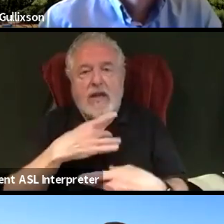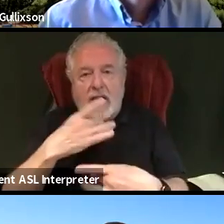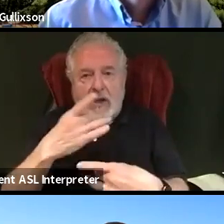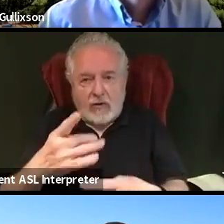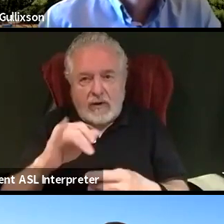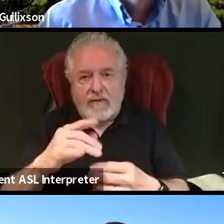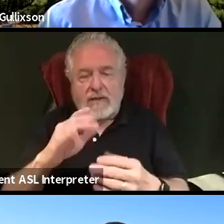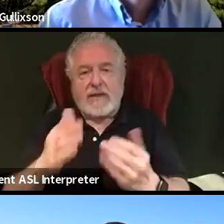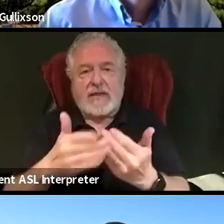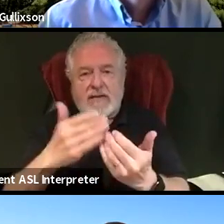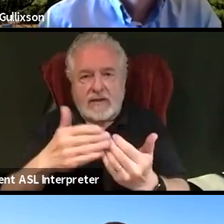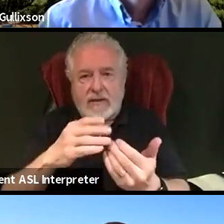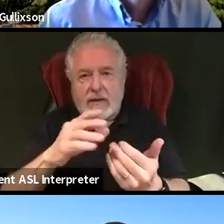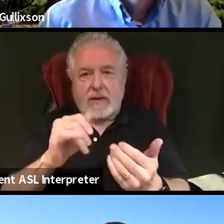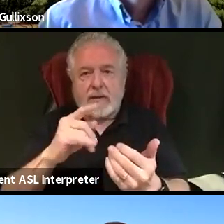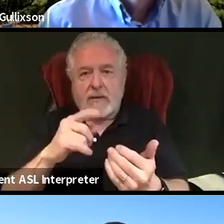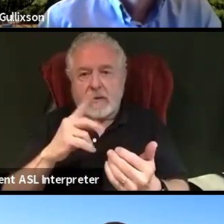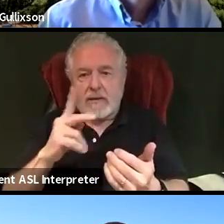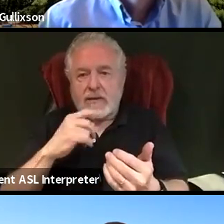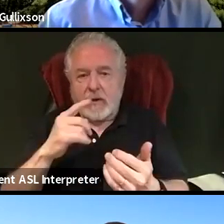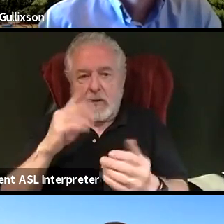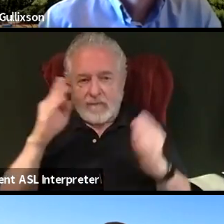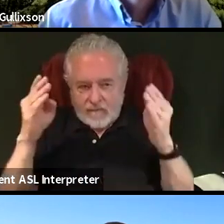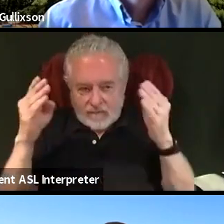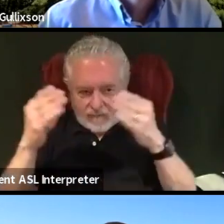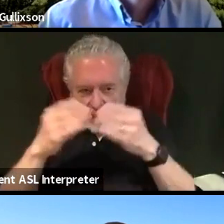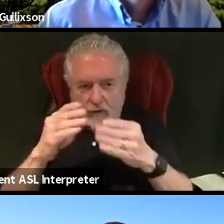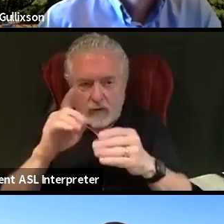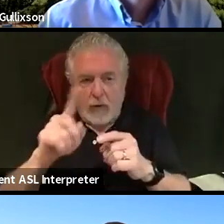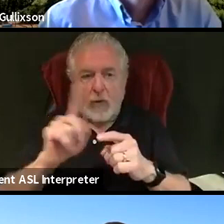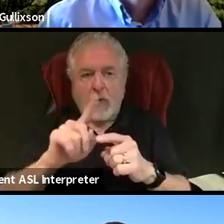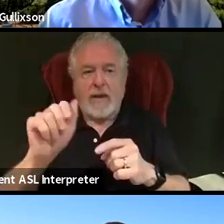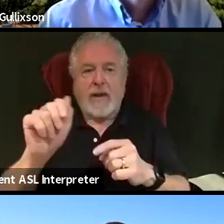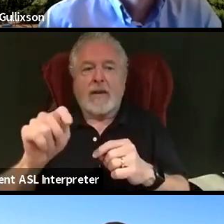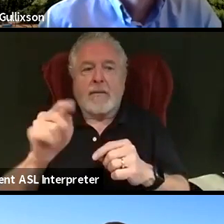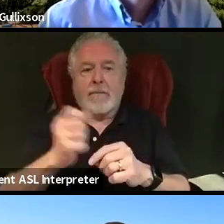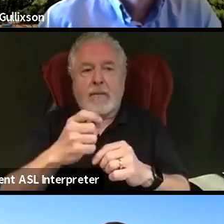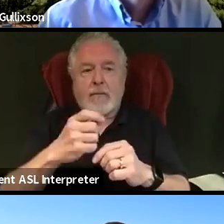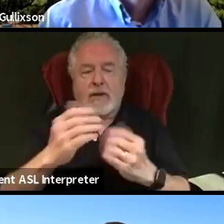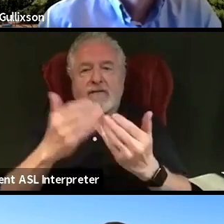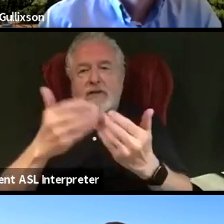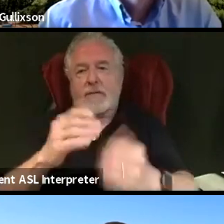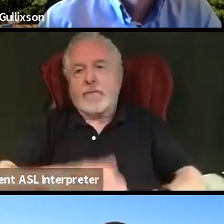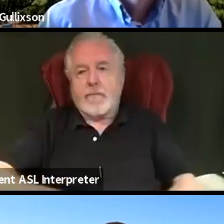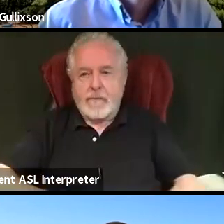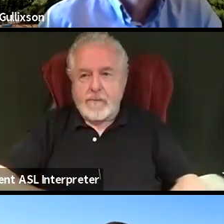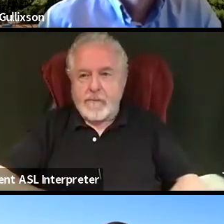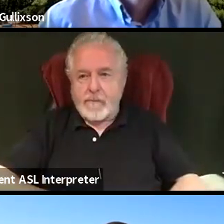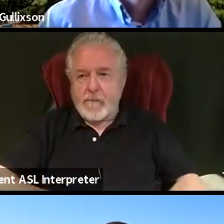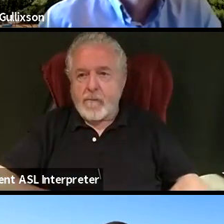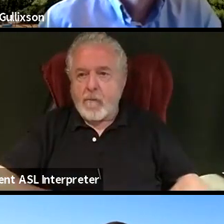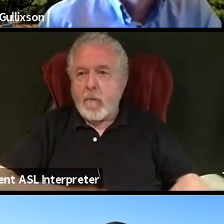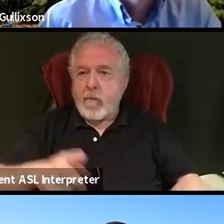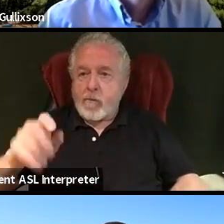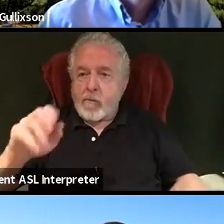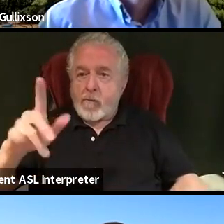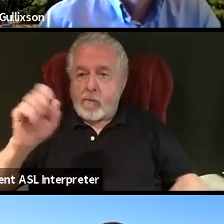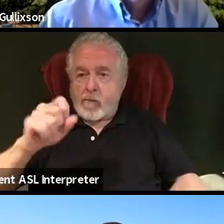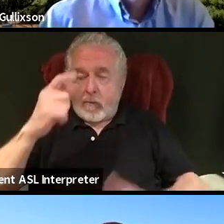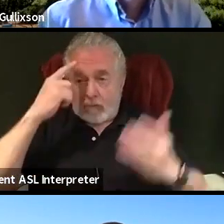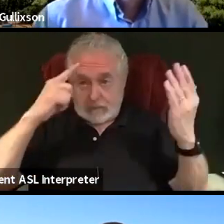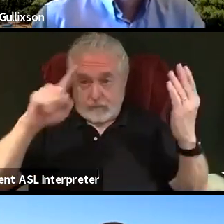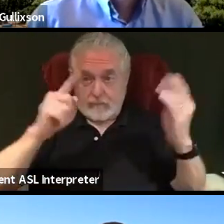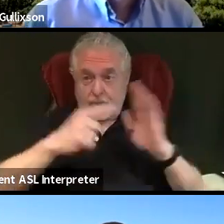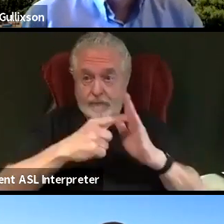if it's convenient. And as Ken was saying, really focused on going to where they're at to make it more convenient. Yeah, Paul.